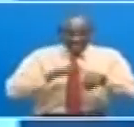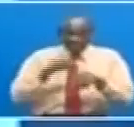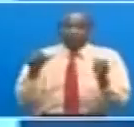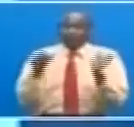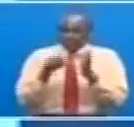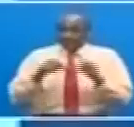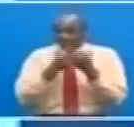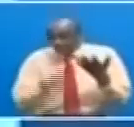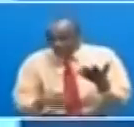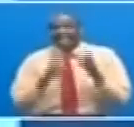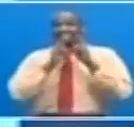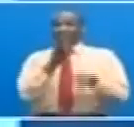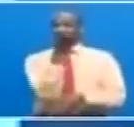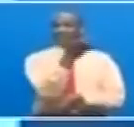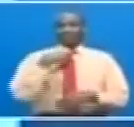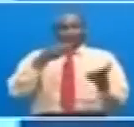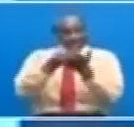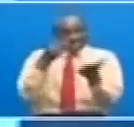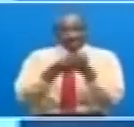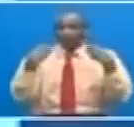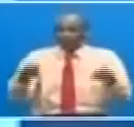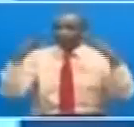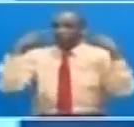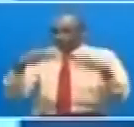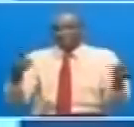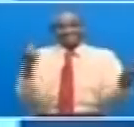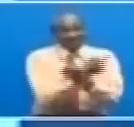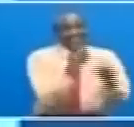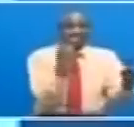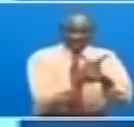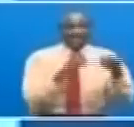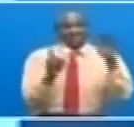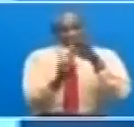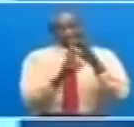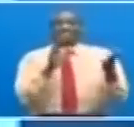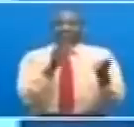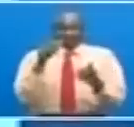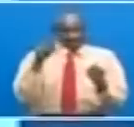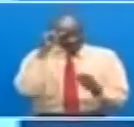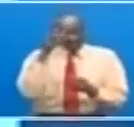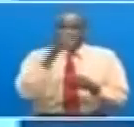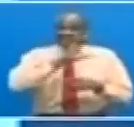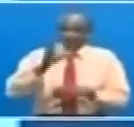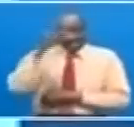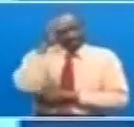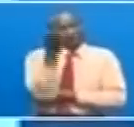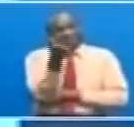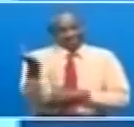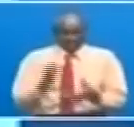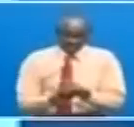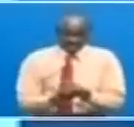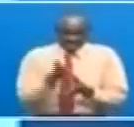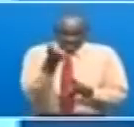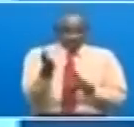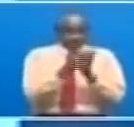continues over the latest report on financial wastage in several state departments and county governments. KTN's